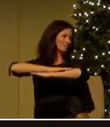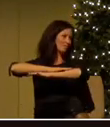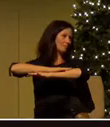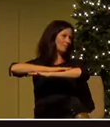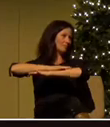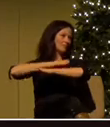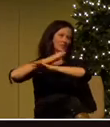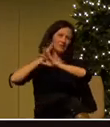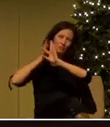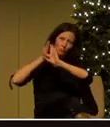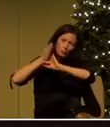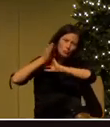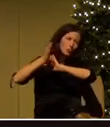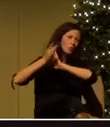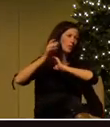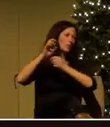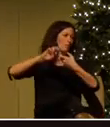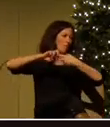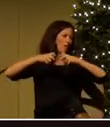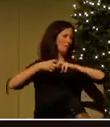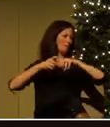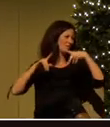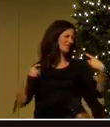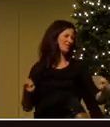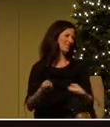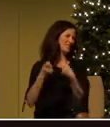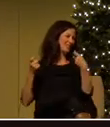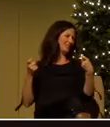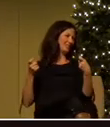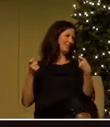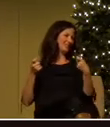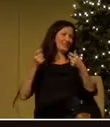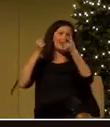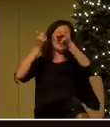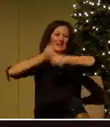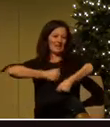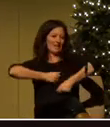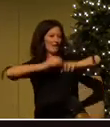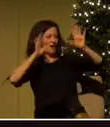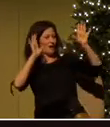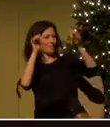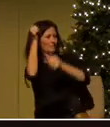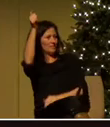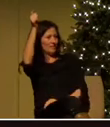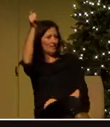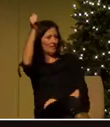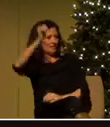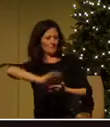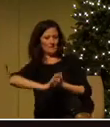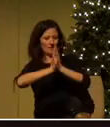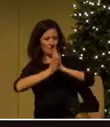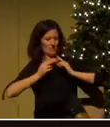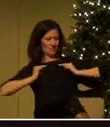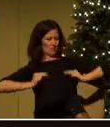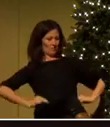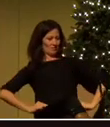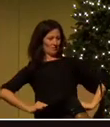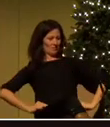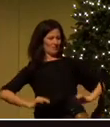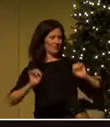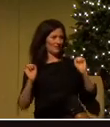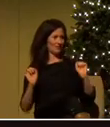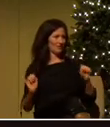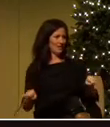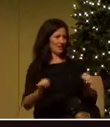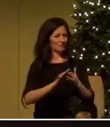God cuts through that problem, you see, with the gift of himself, comes himself, is human like us, therefore can